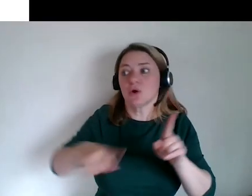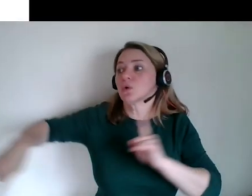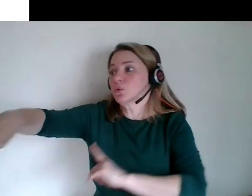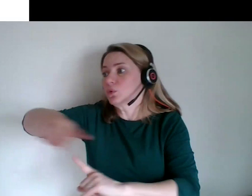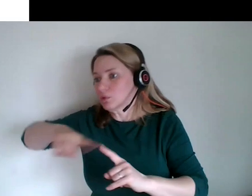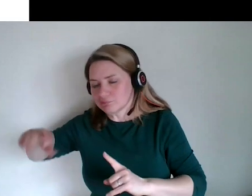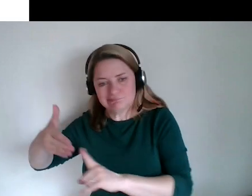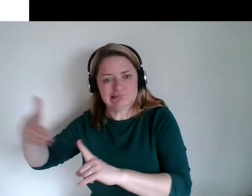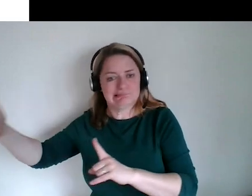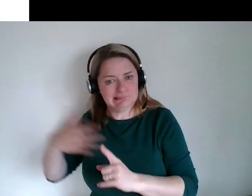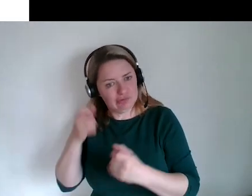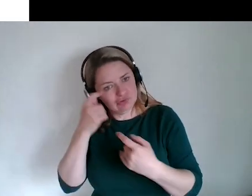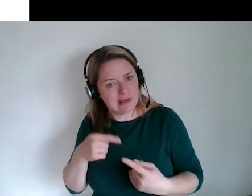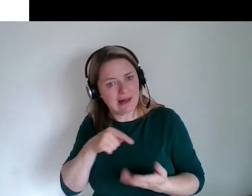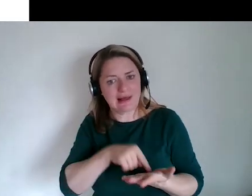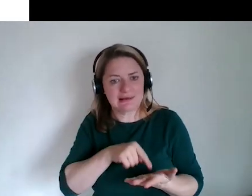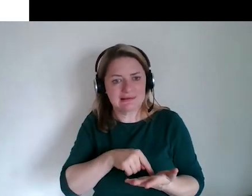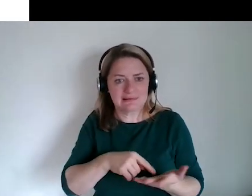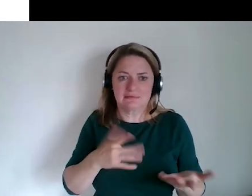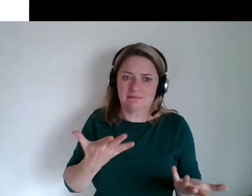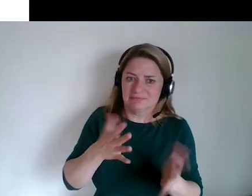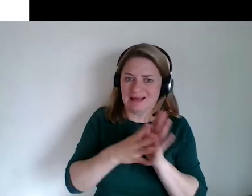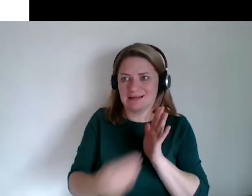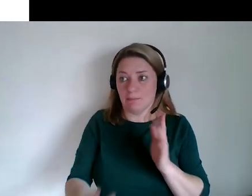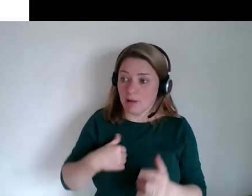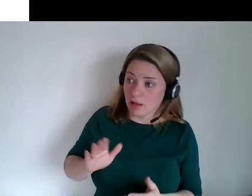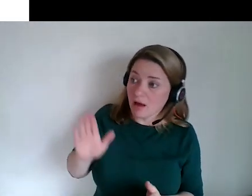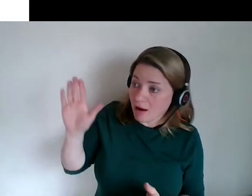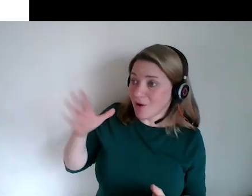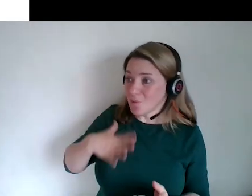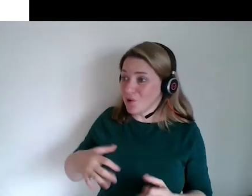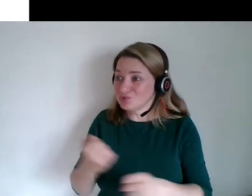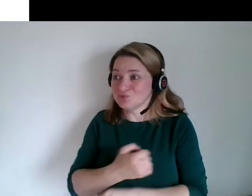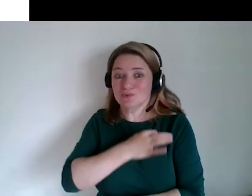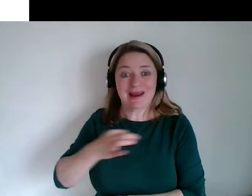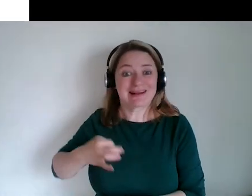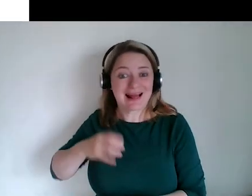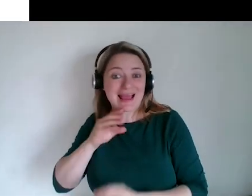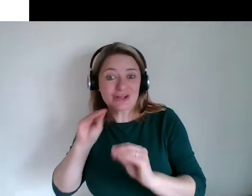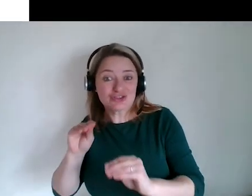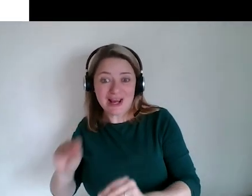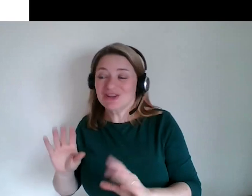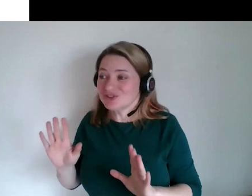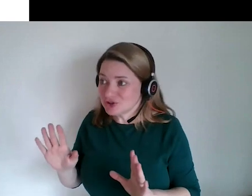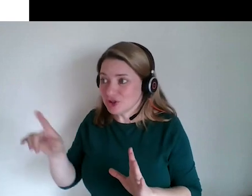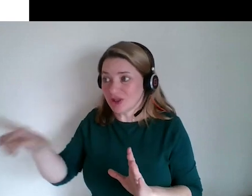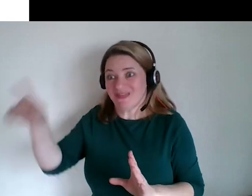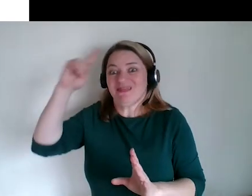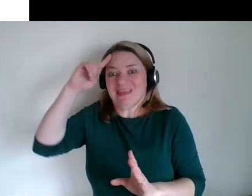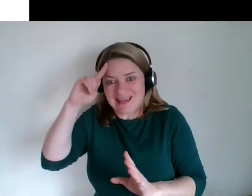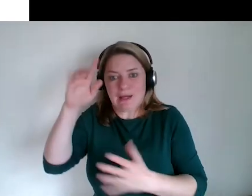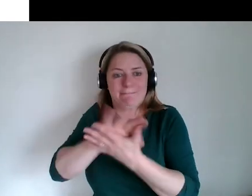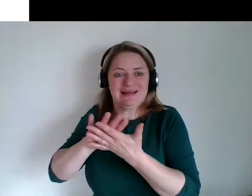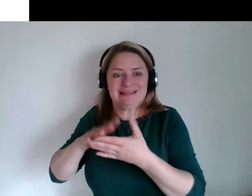the education community, where when I tell people I want to do medical education, they think, oh, you want to